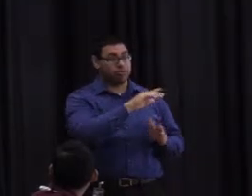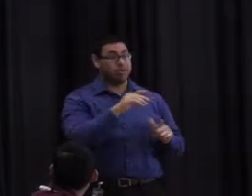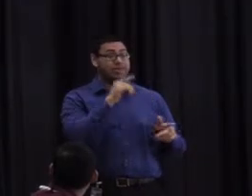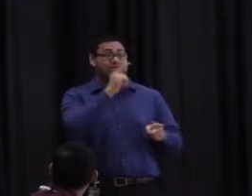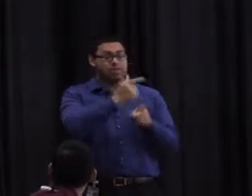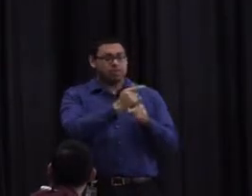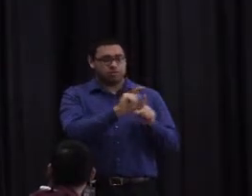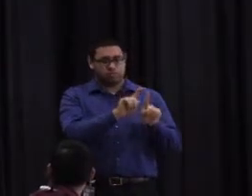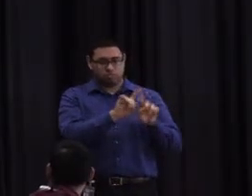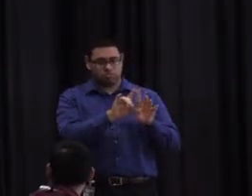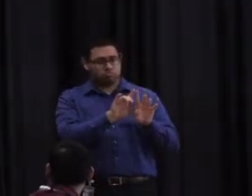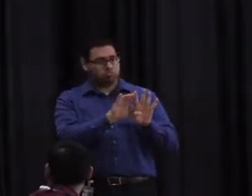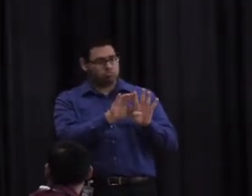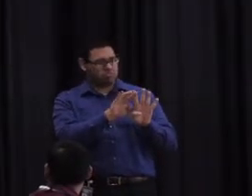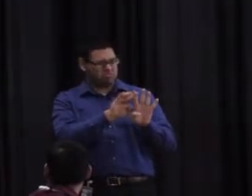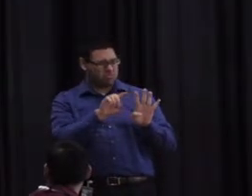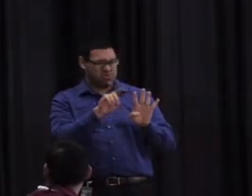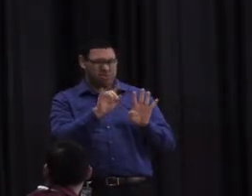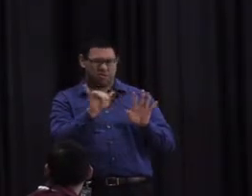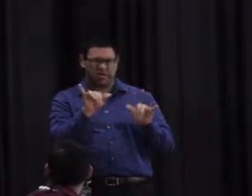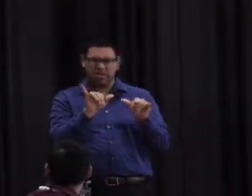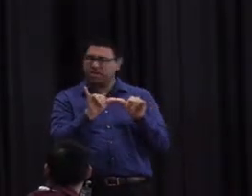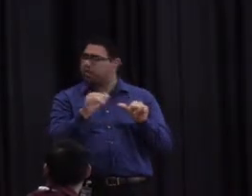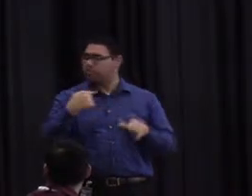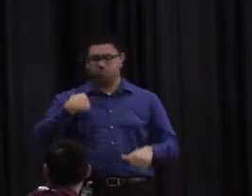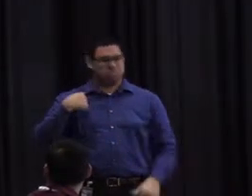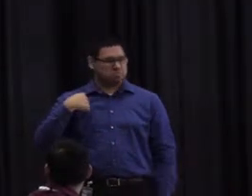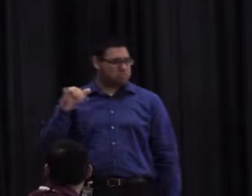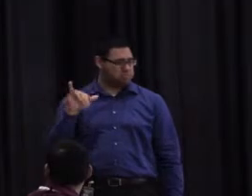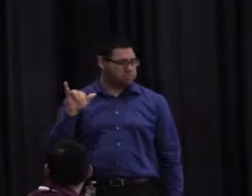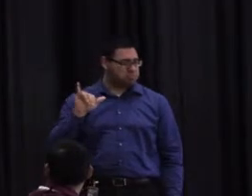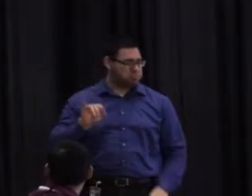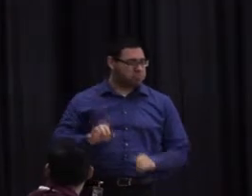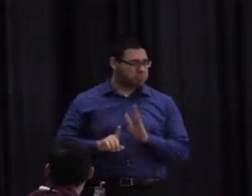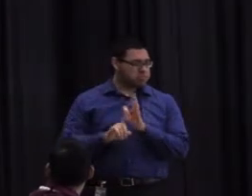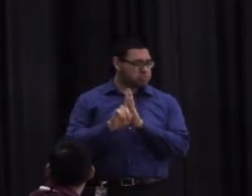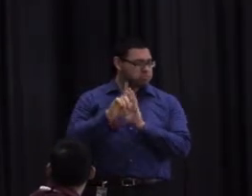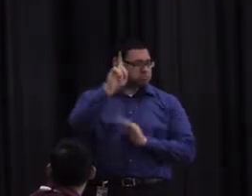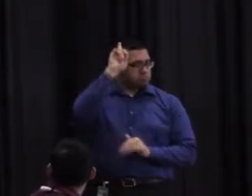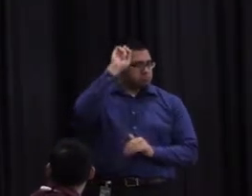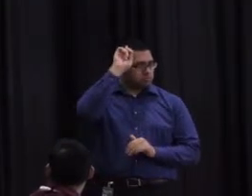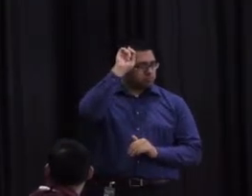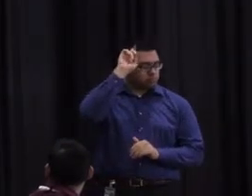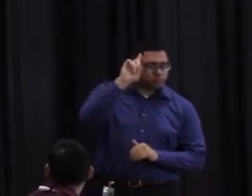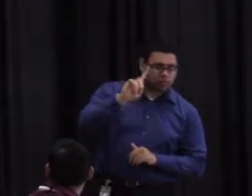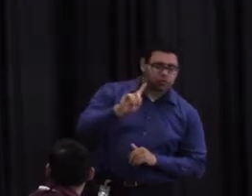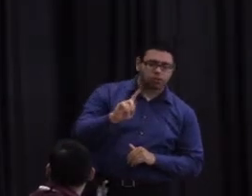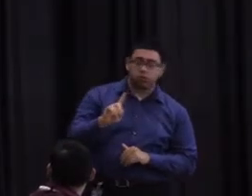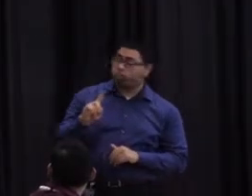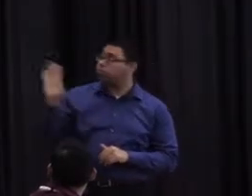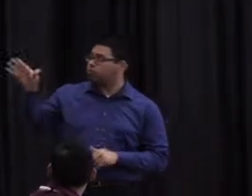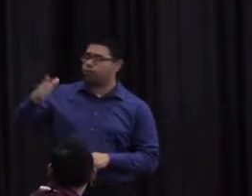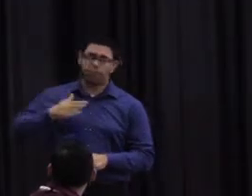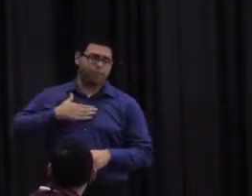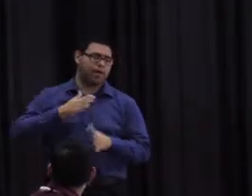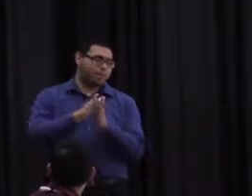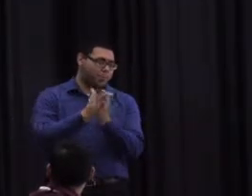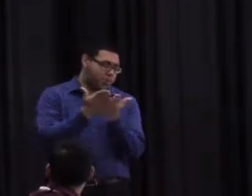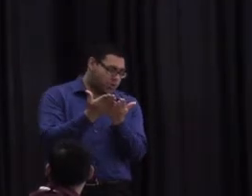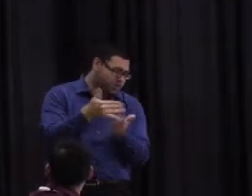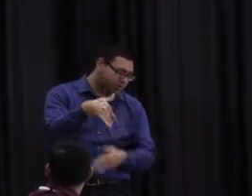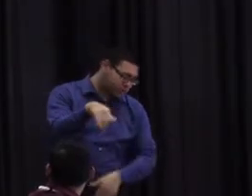sisters. He's about the same height as I am. And so, and then, yeah, these are my books, and